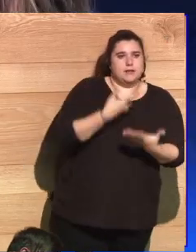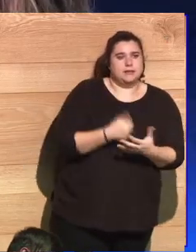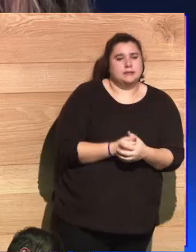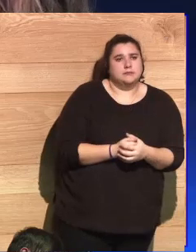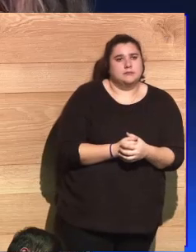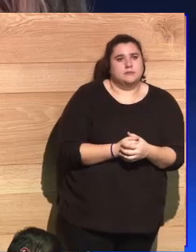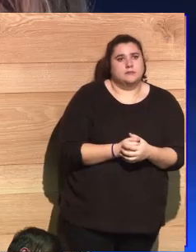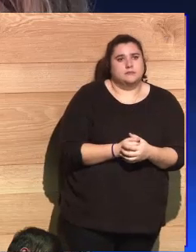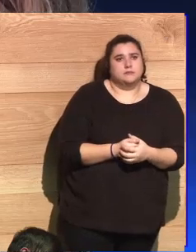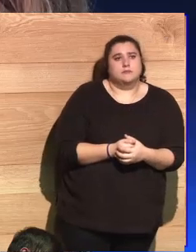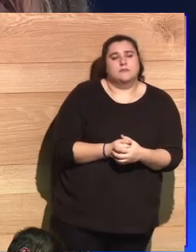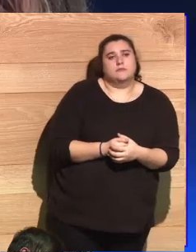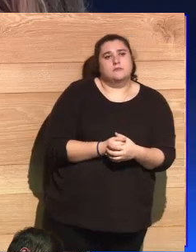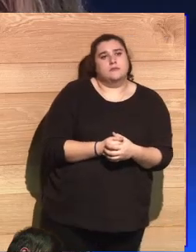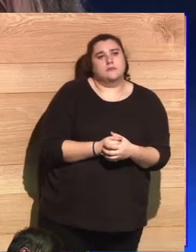lost.